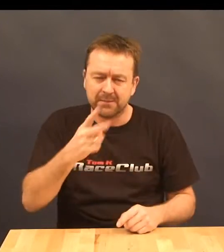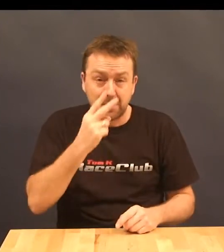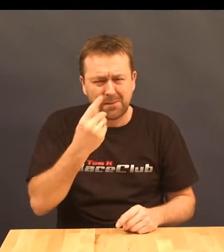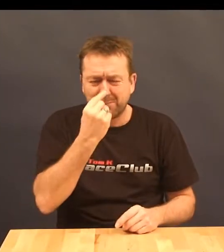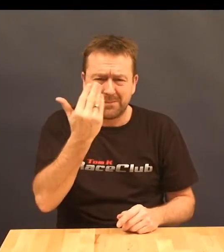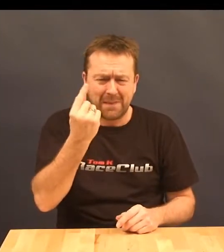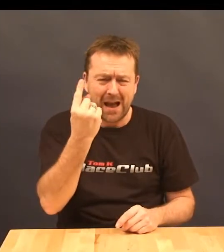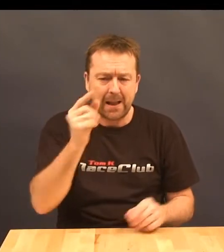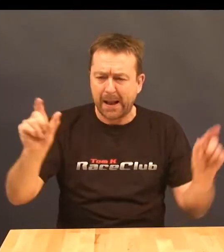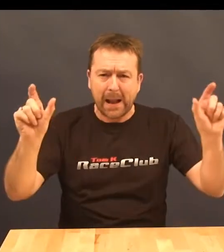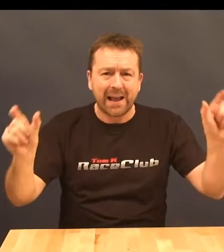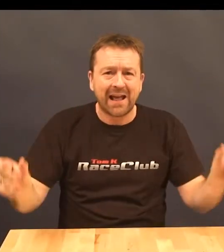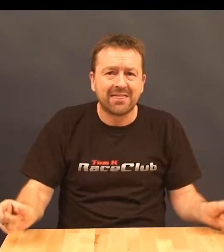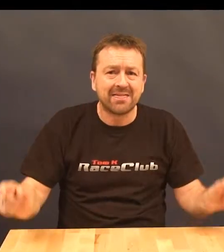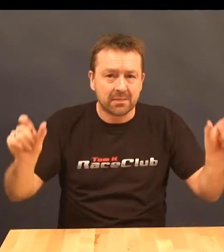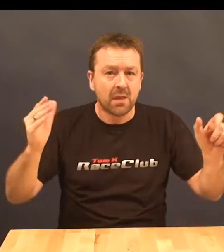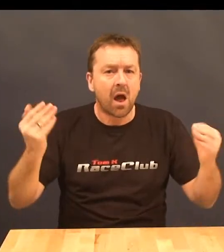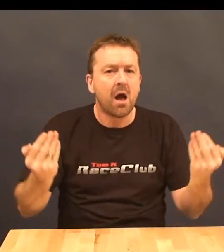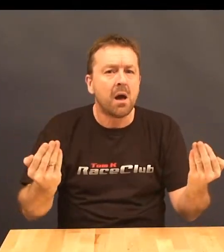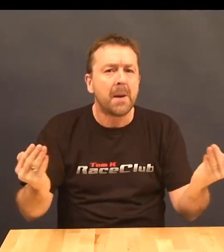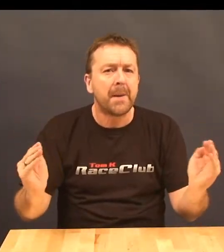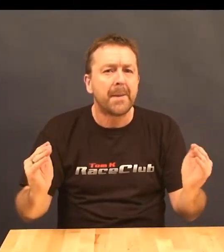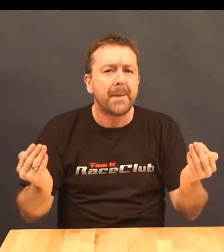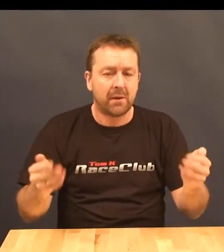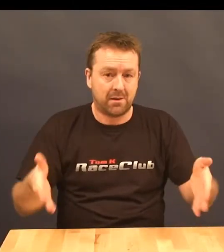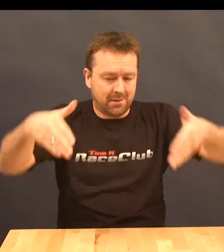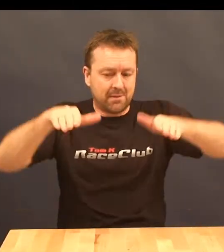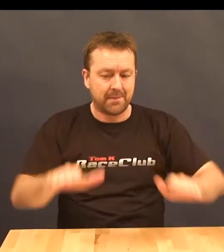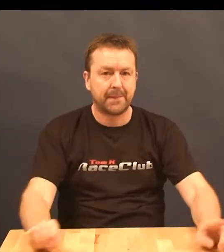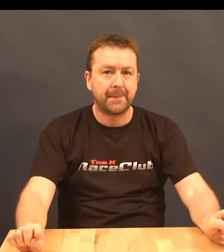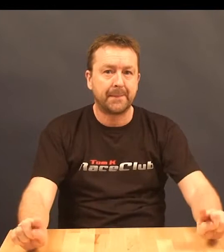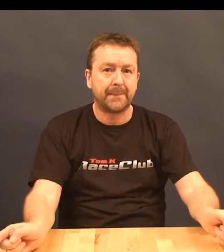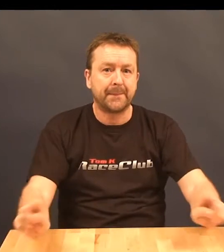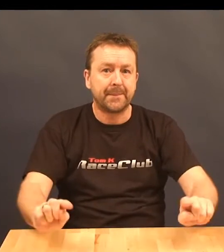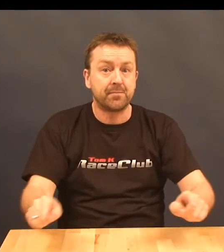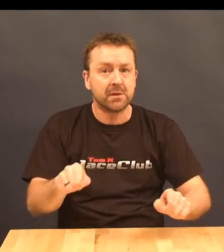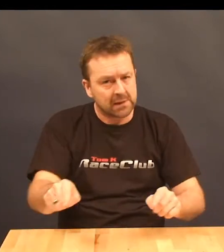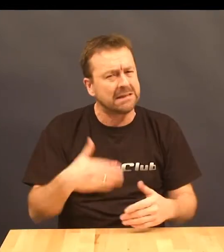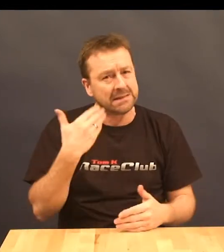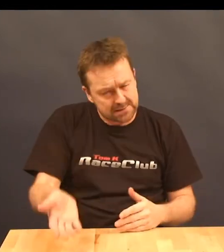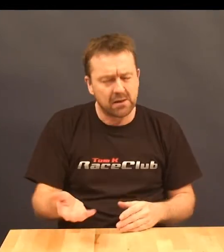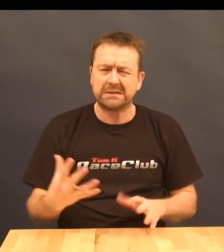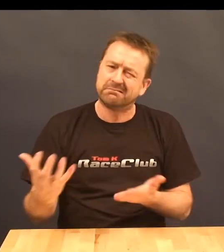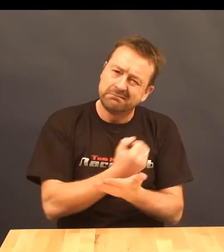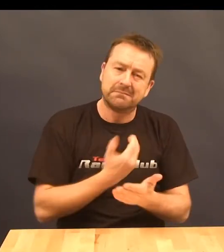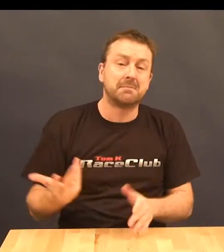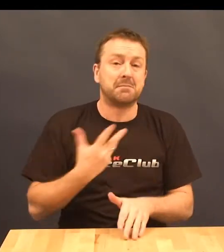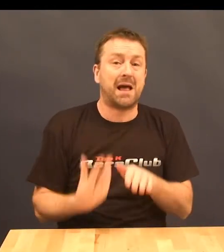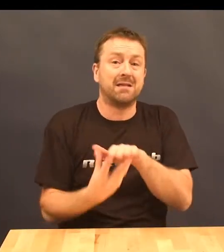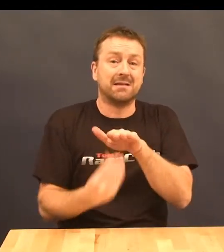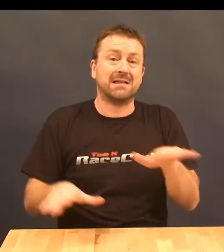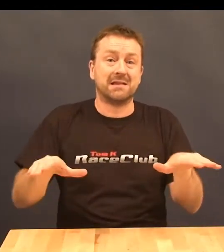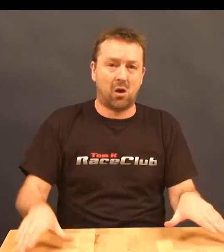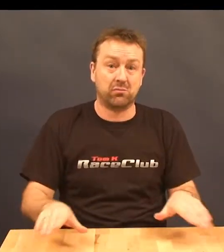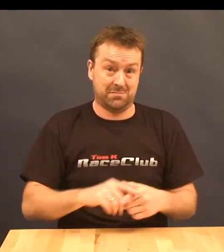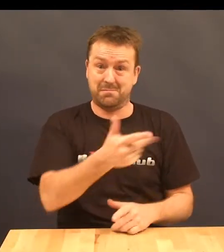this curly cue here right on the edge. That actually produces quite a bit of downforce, and most people don't